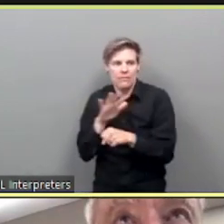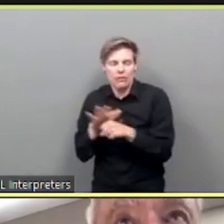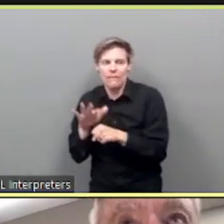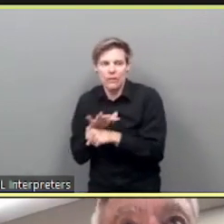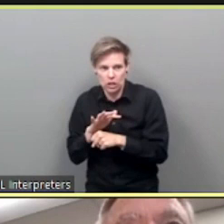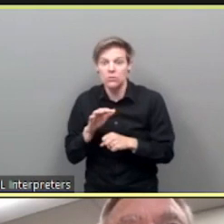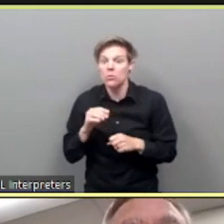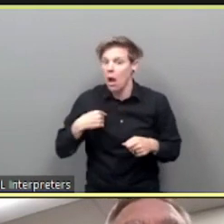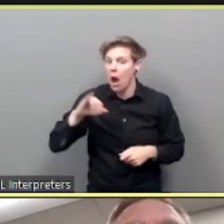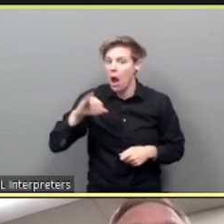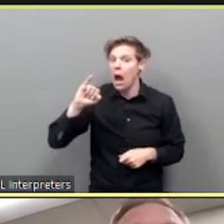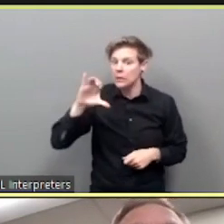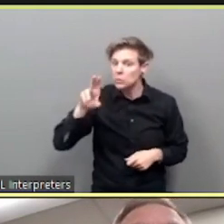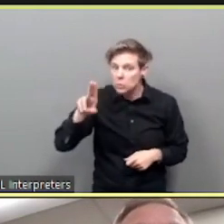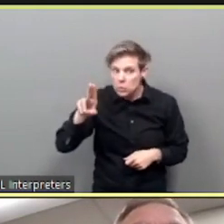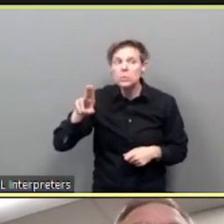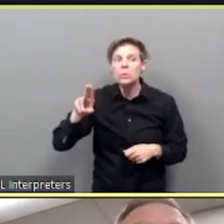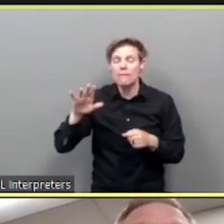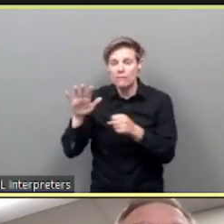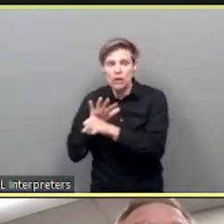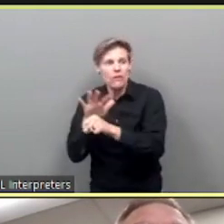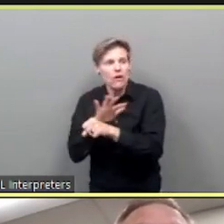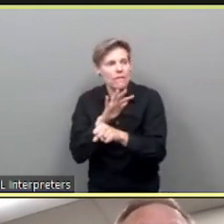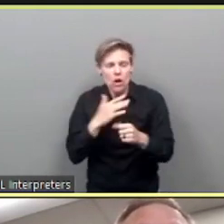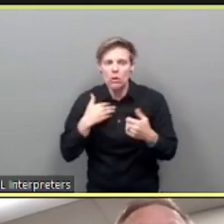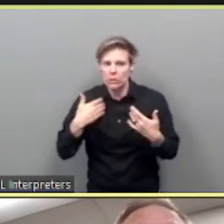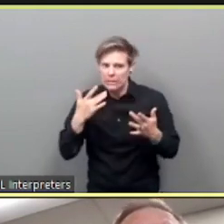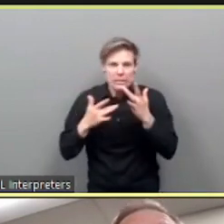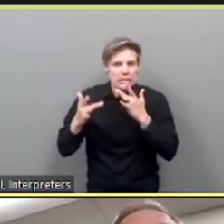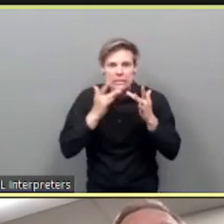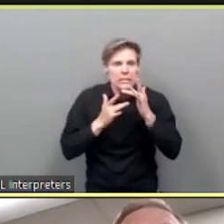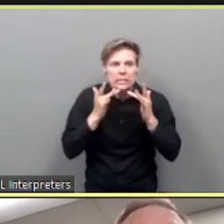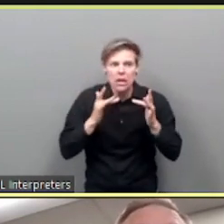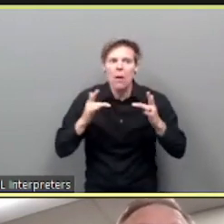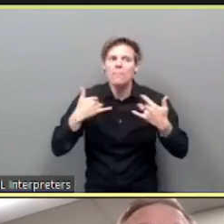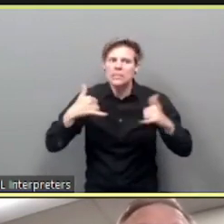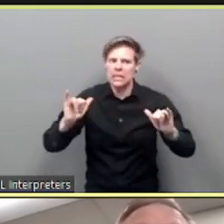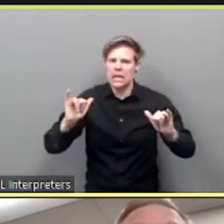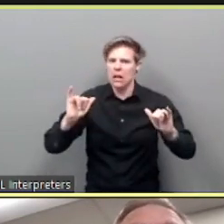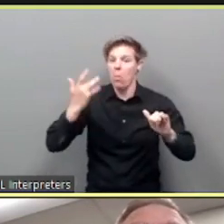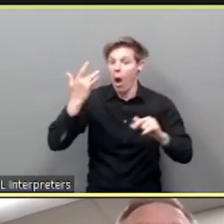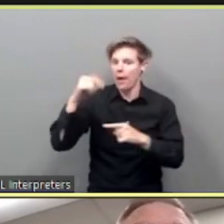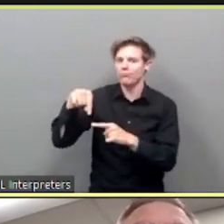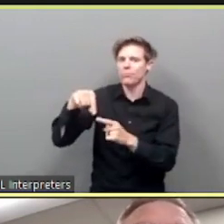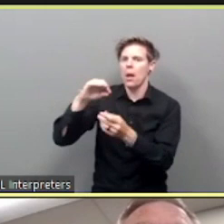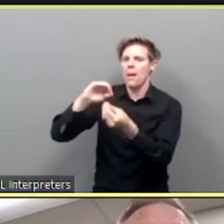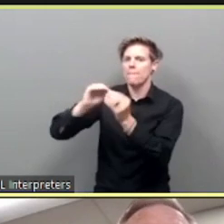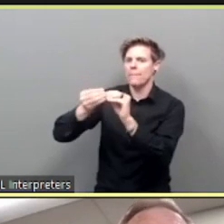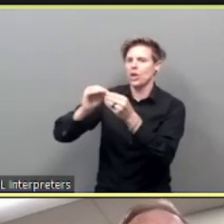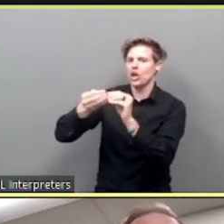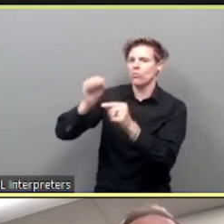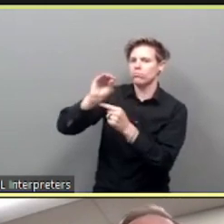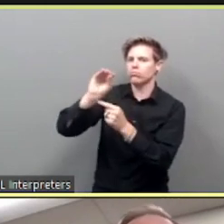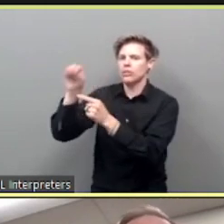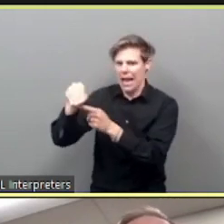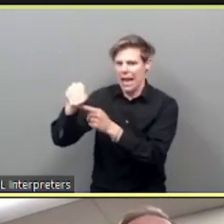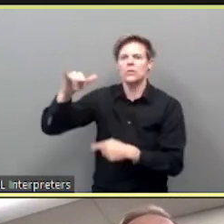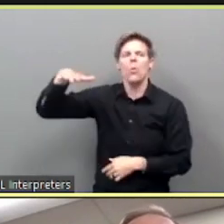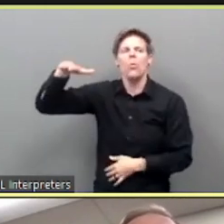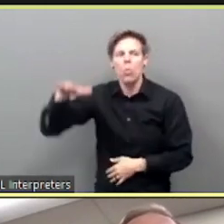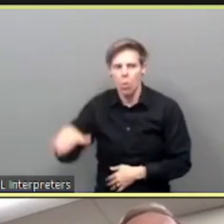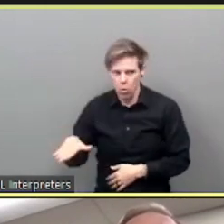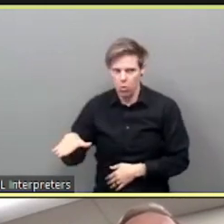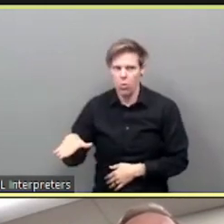are full, we still have a much lower percentage of people in our state being admitted to hospitals than other